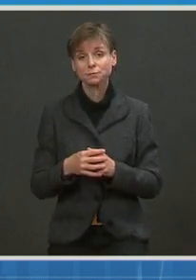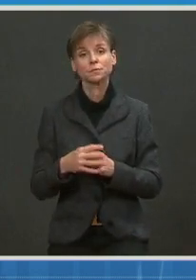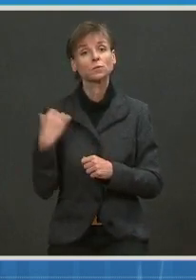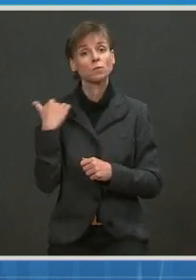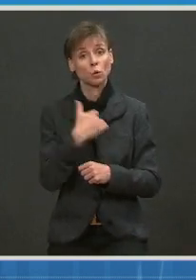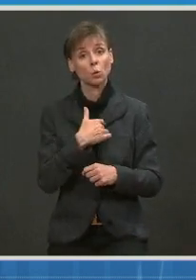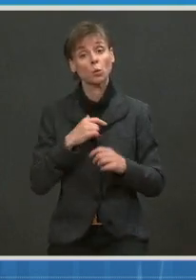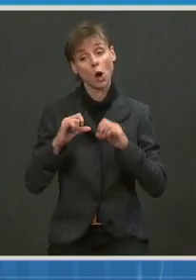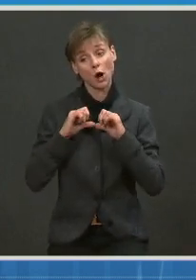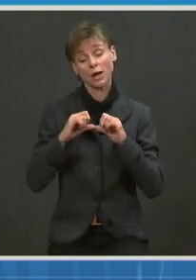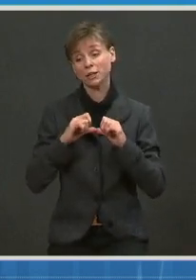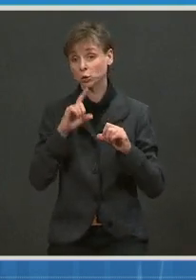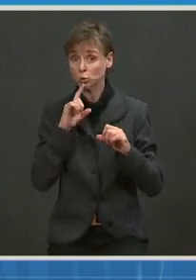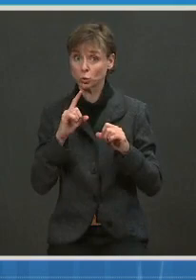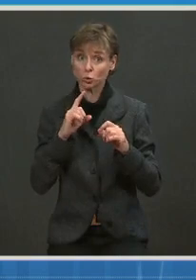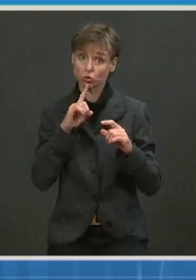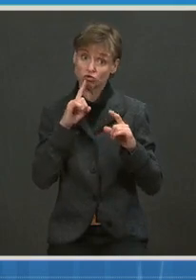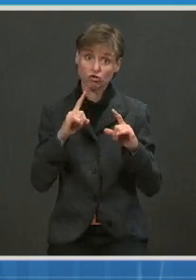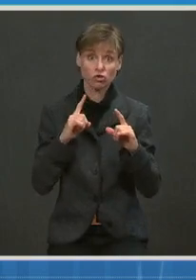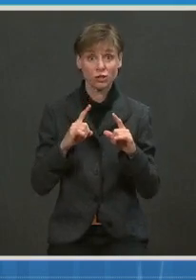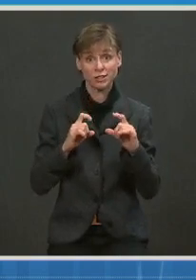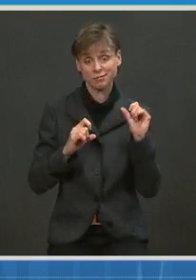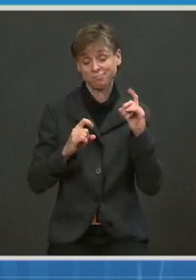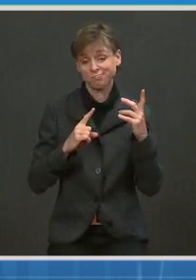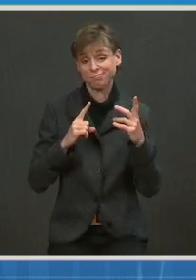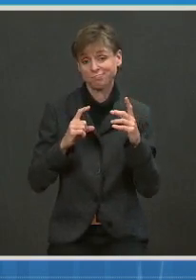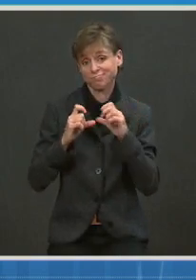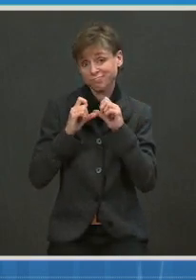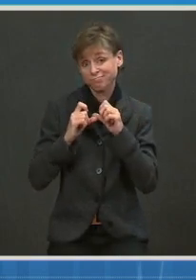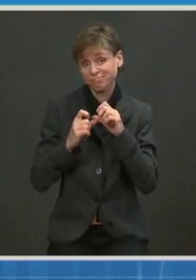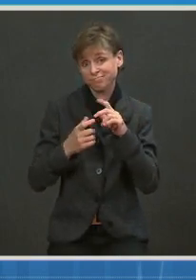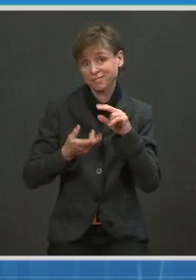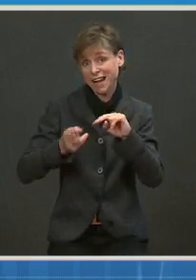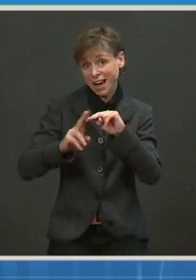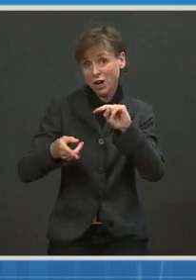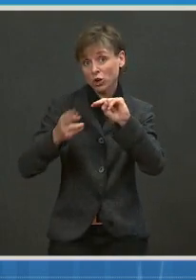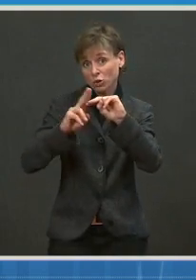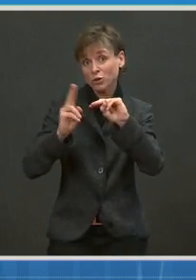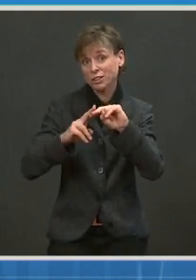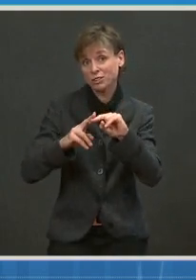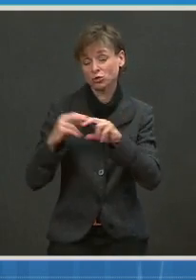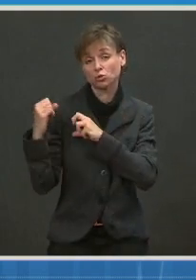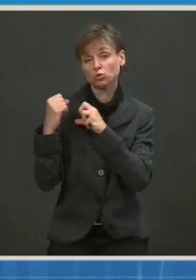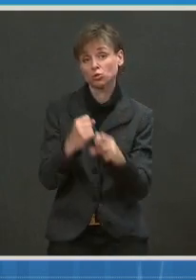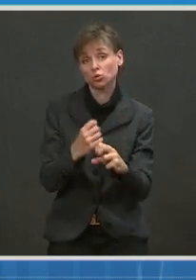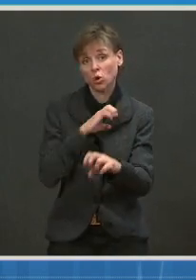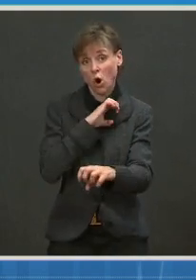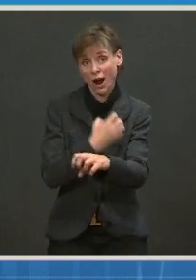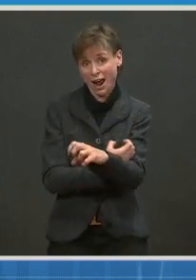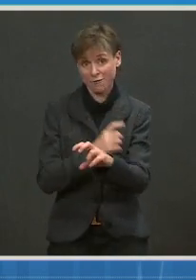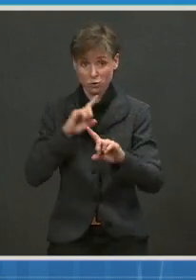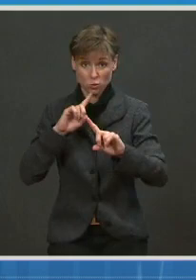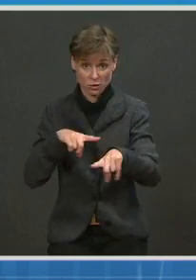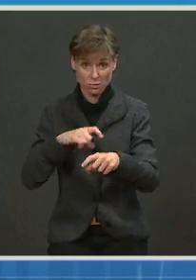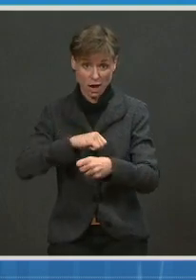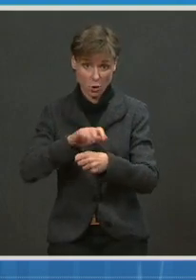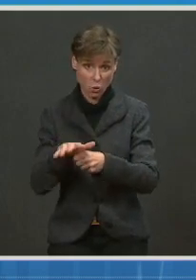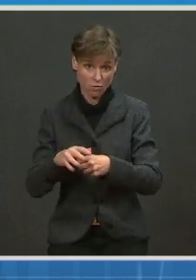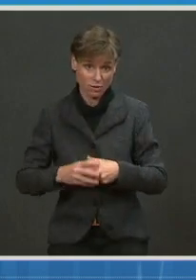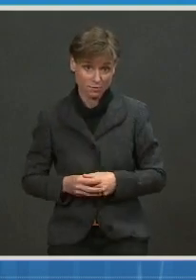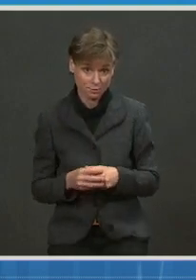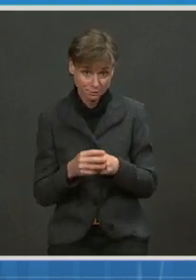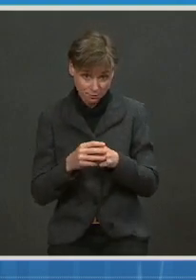advance robust efforts to ensure equity in our federal COVID-19 response. Making sure there is equitable access to